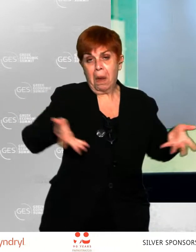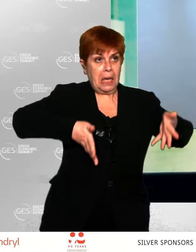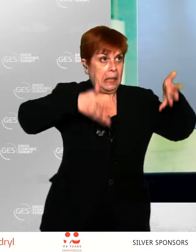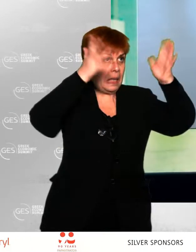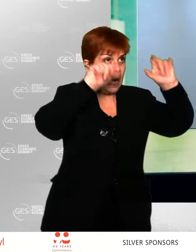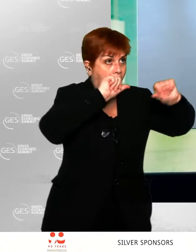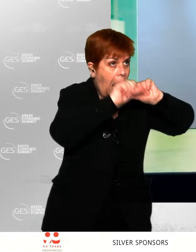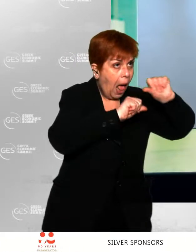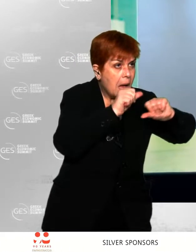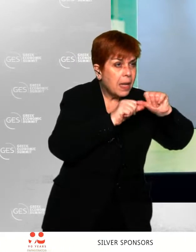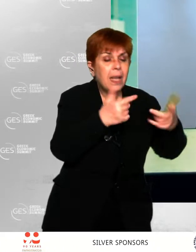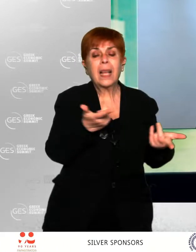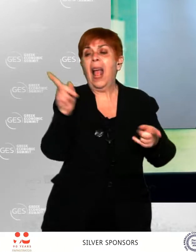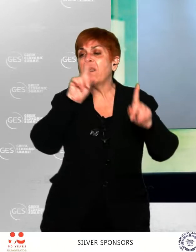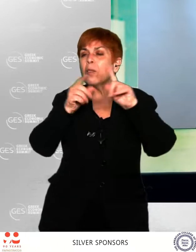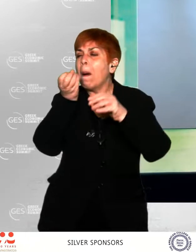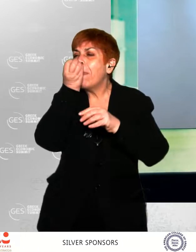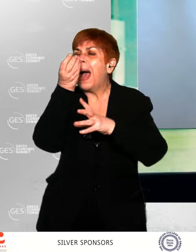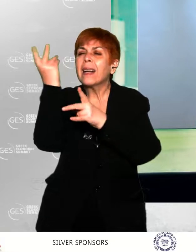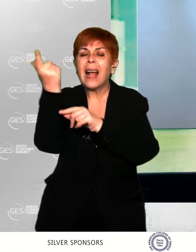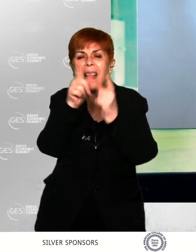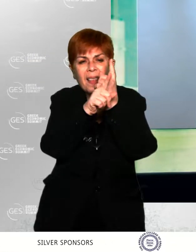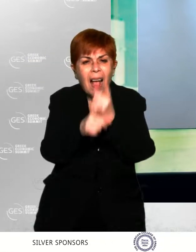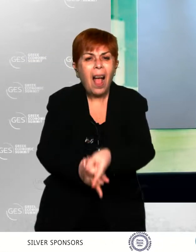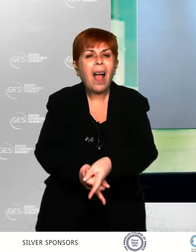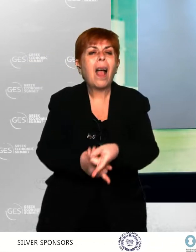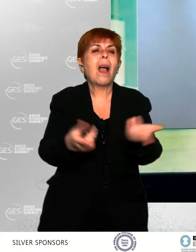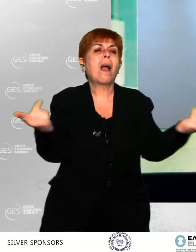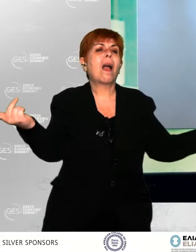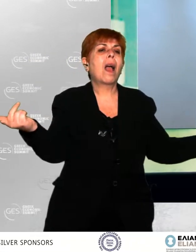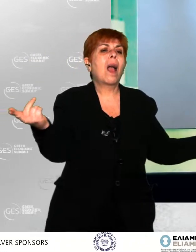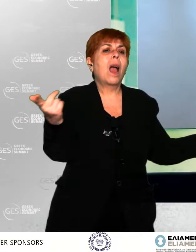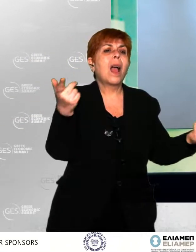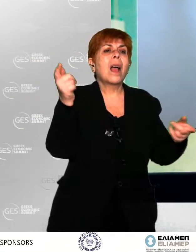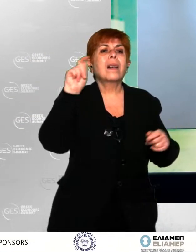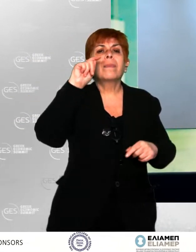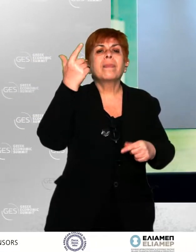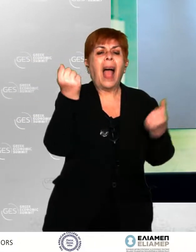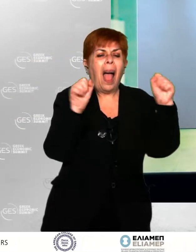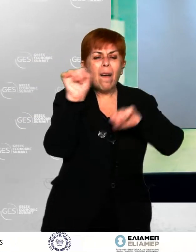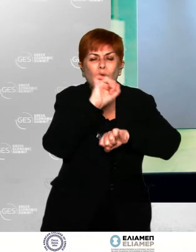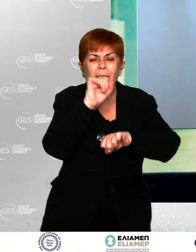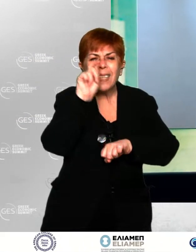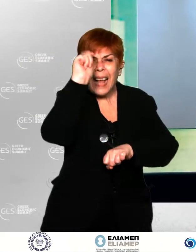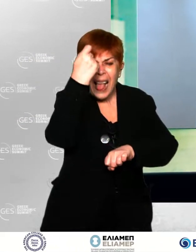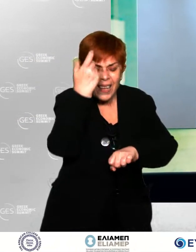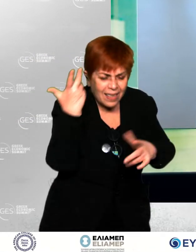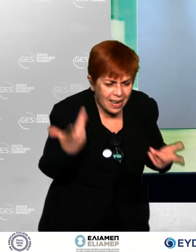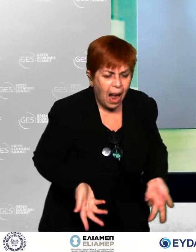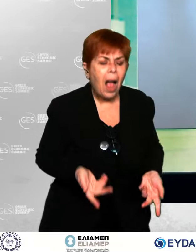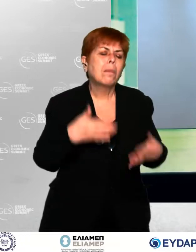and mass producing electric cars, et cetera, and batteries. This sounds indeed like an engine for